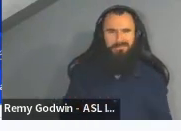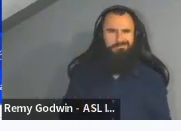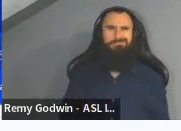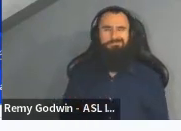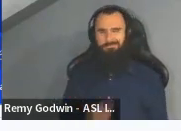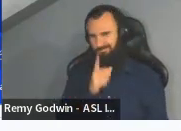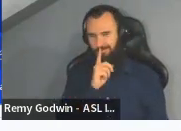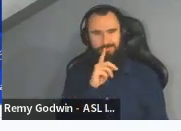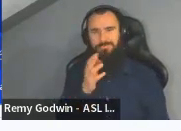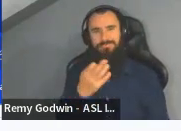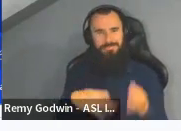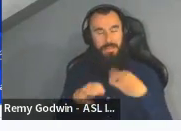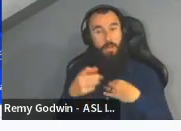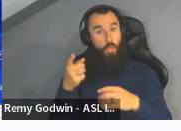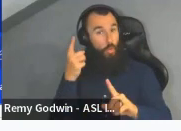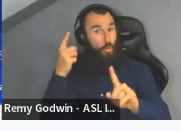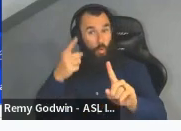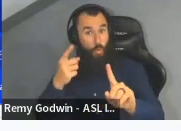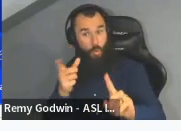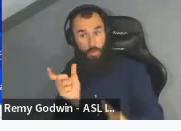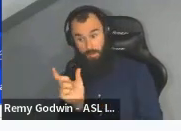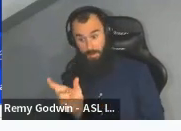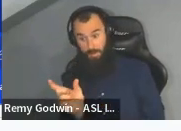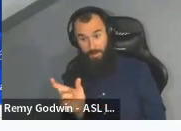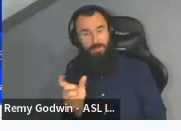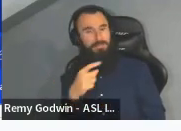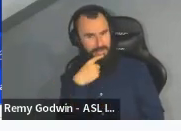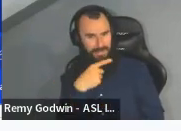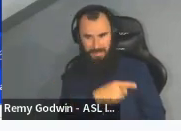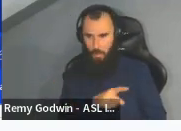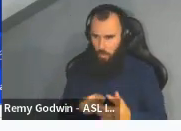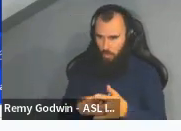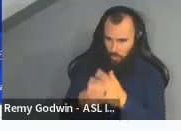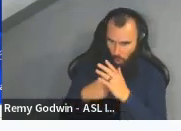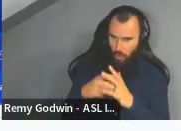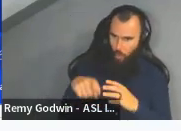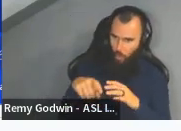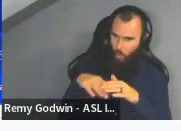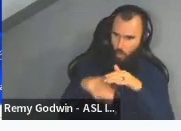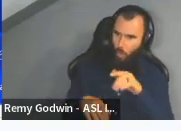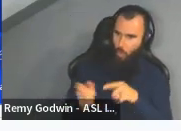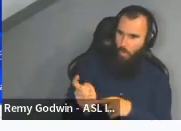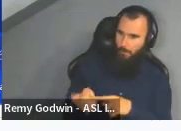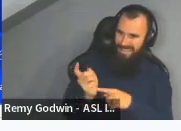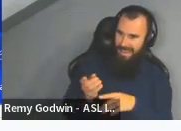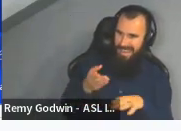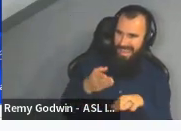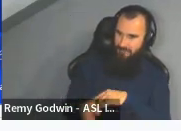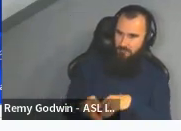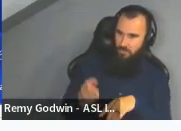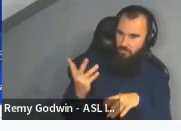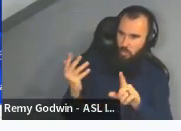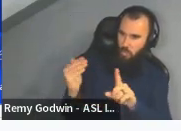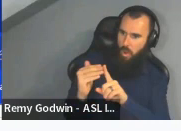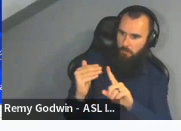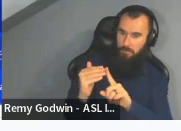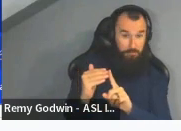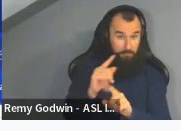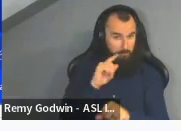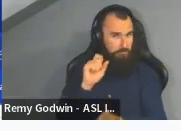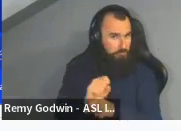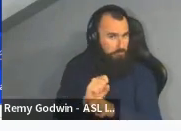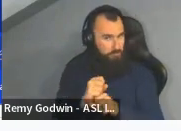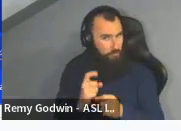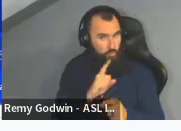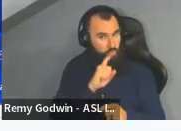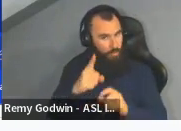to when the goal calls on he will get started within 1 minute of a prompt, which is a real example from